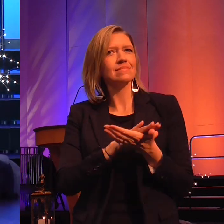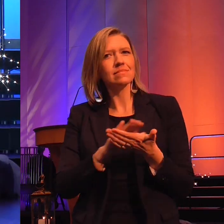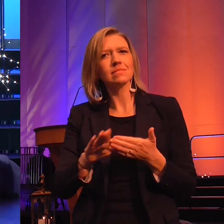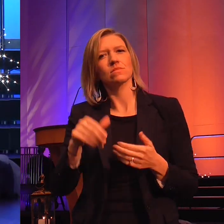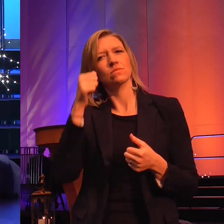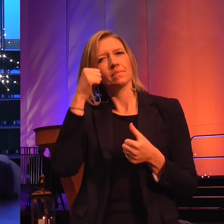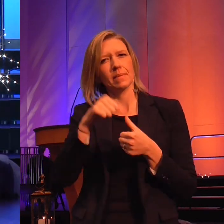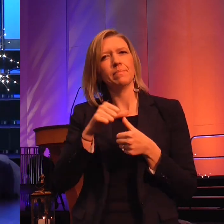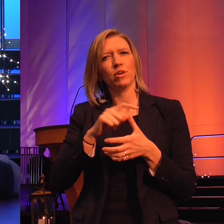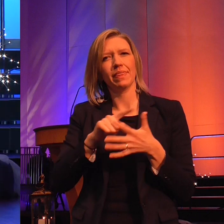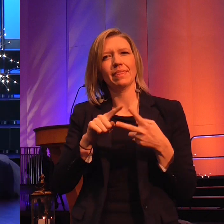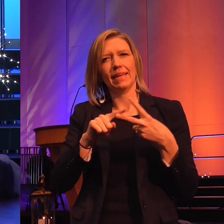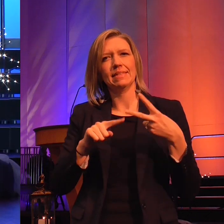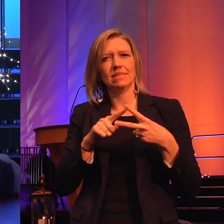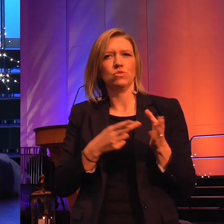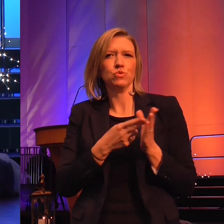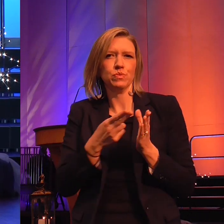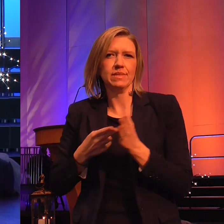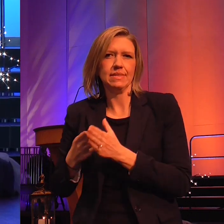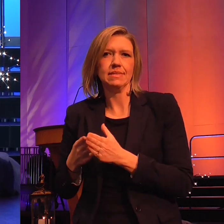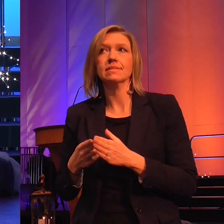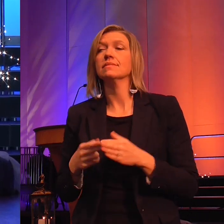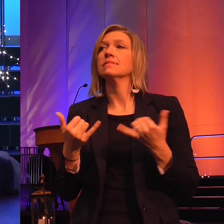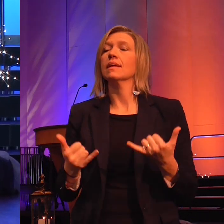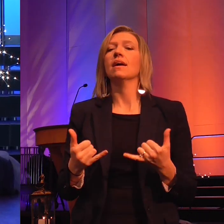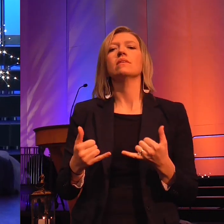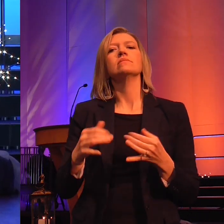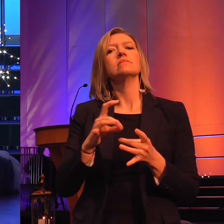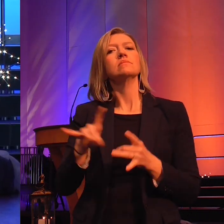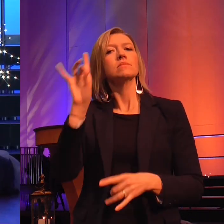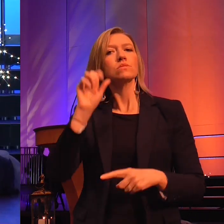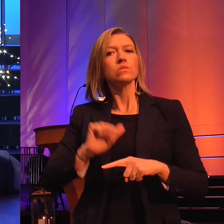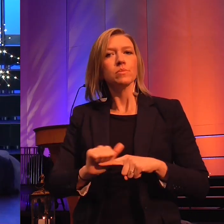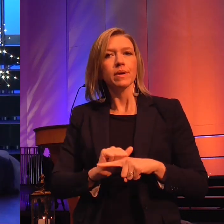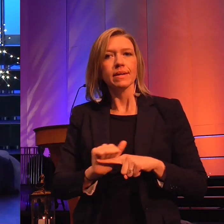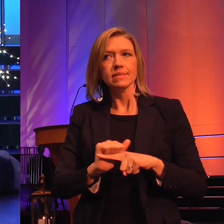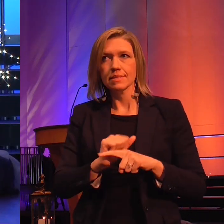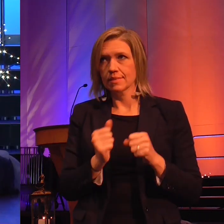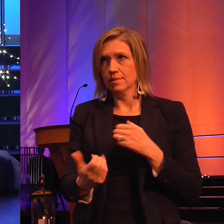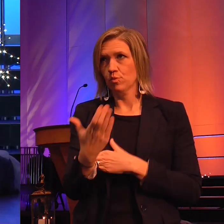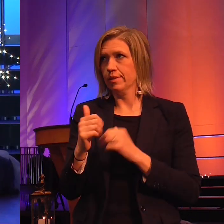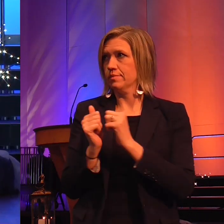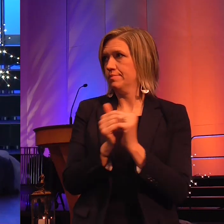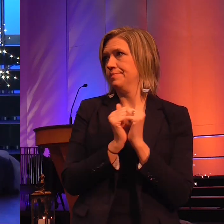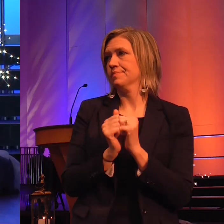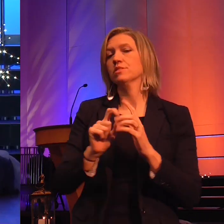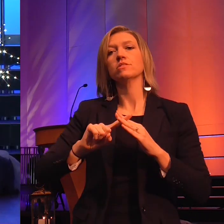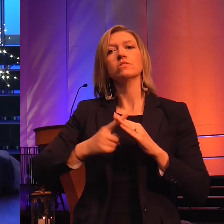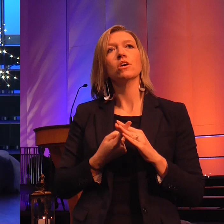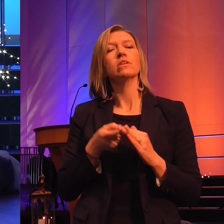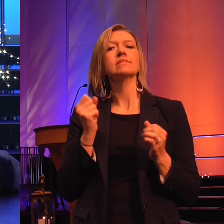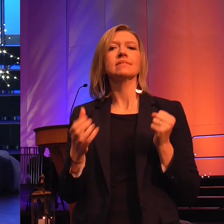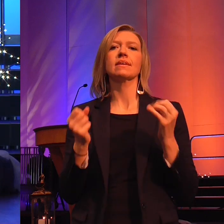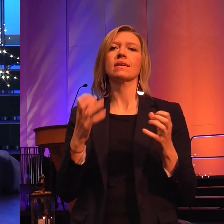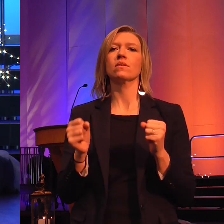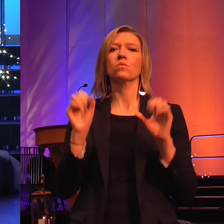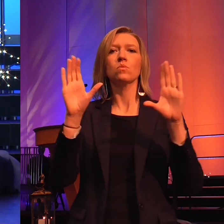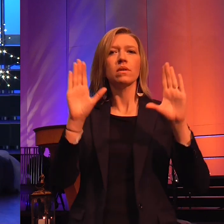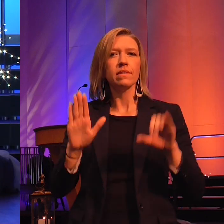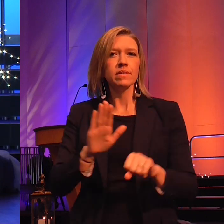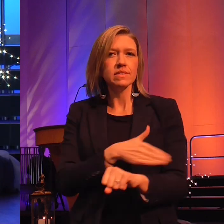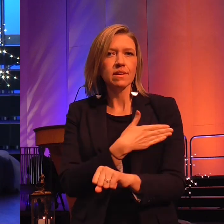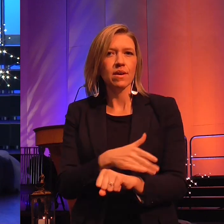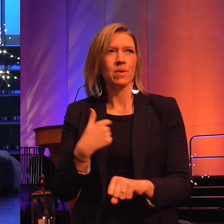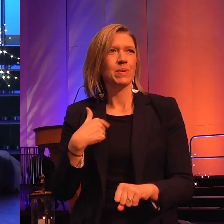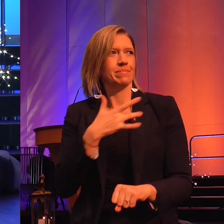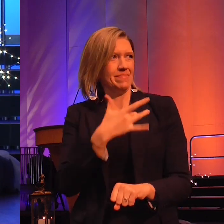truths. And we're going to step into some spiritual practice together this morning. We're going to start off singing our wonderful song that we usually